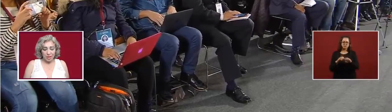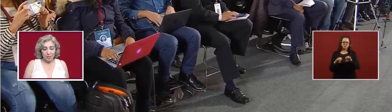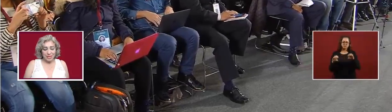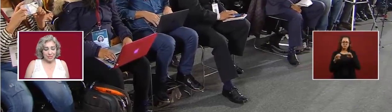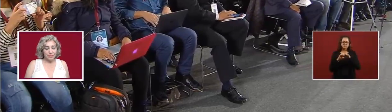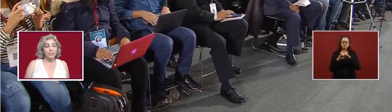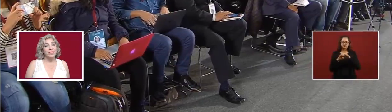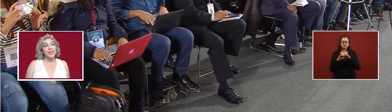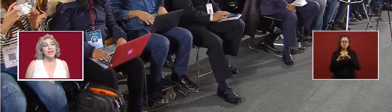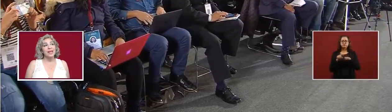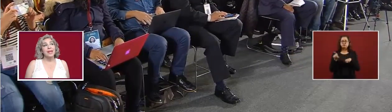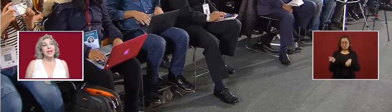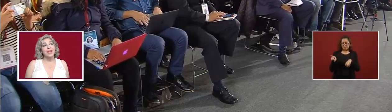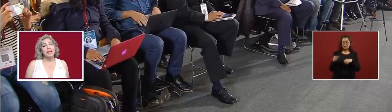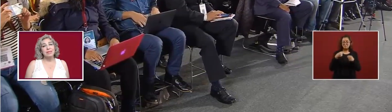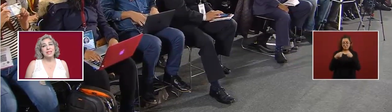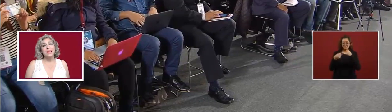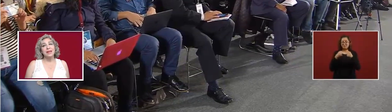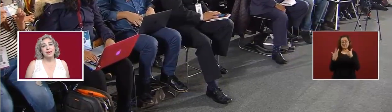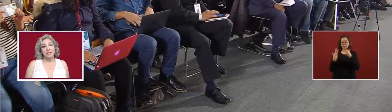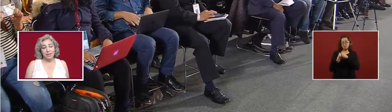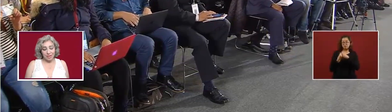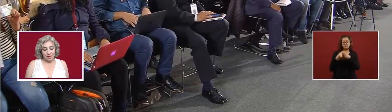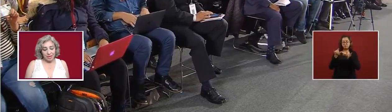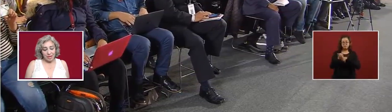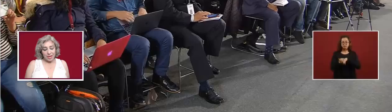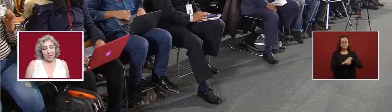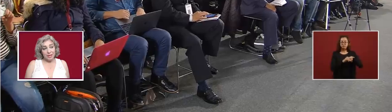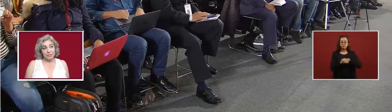or working with us. And he was in there.